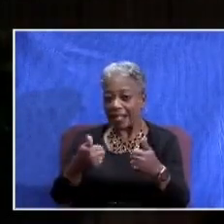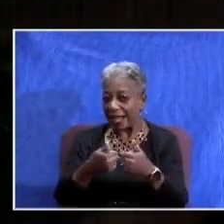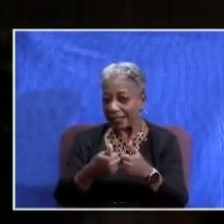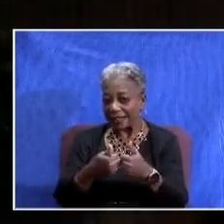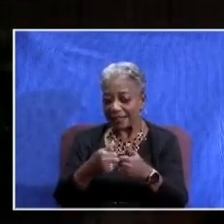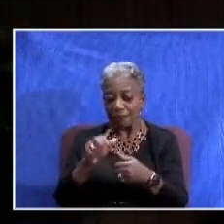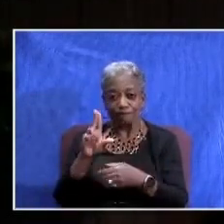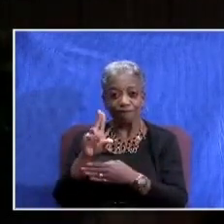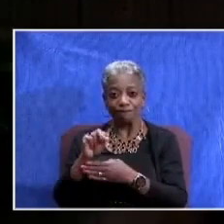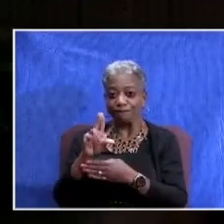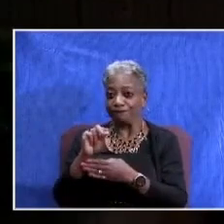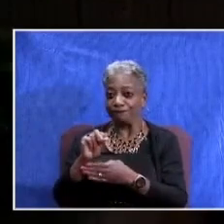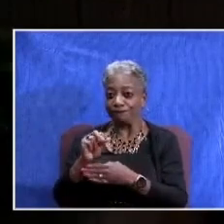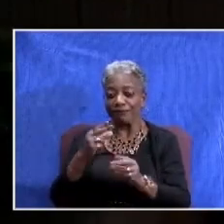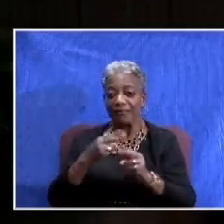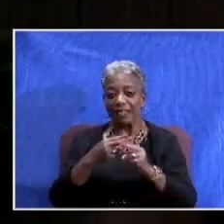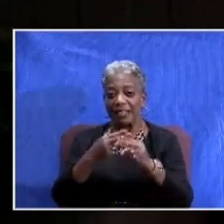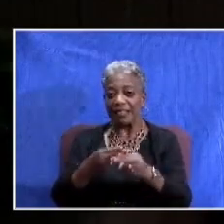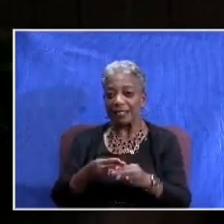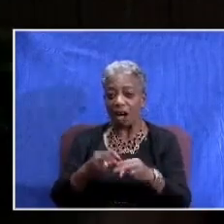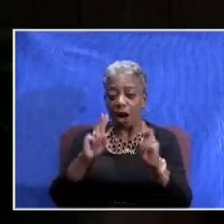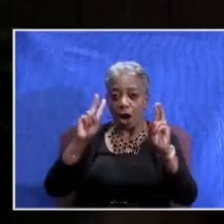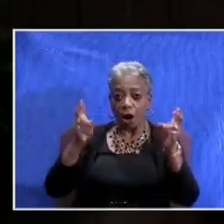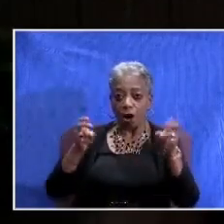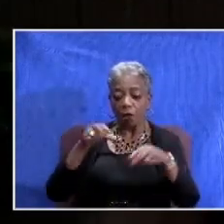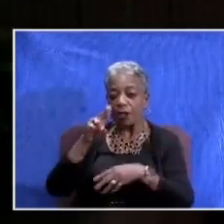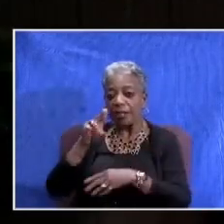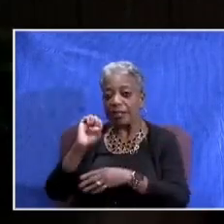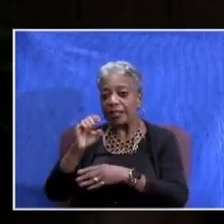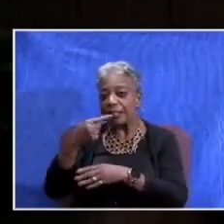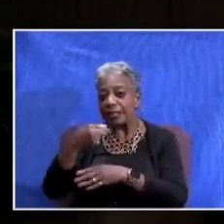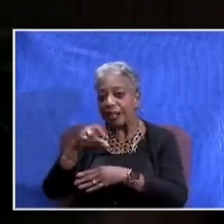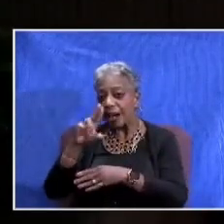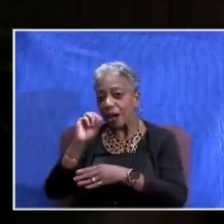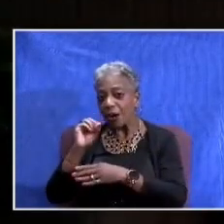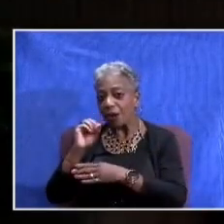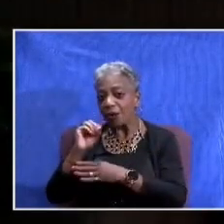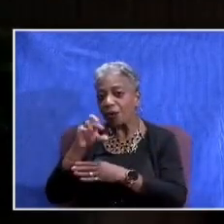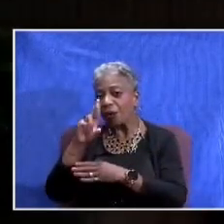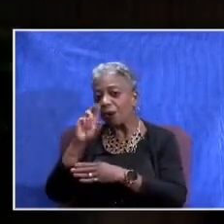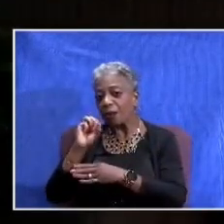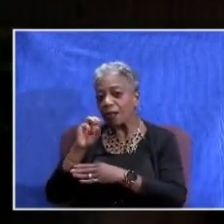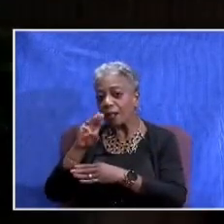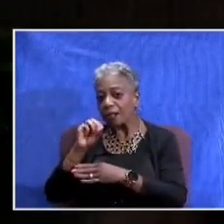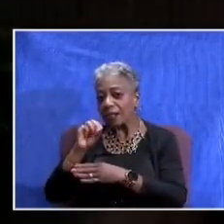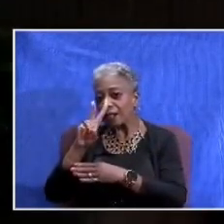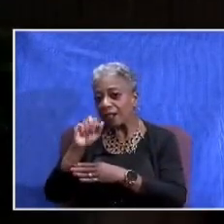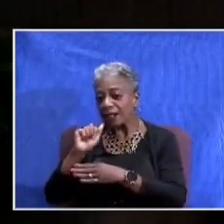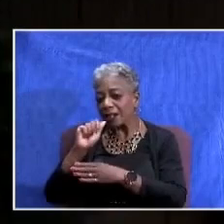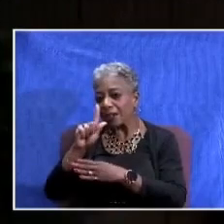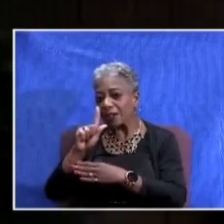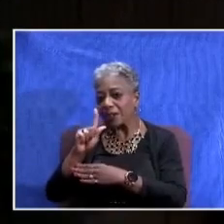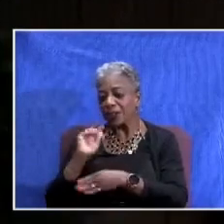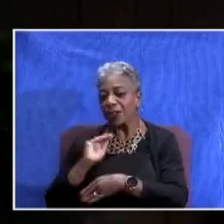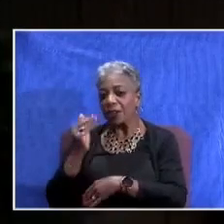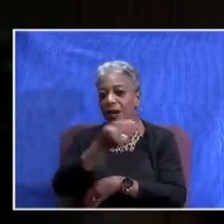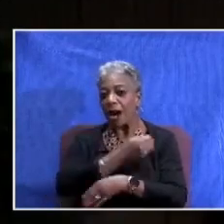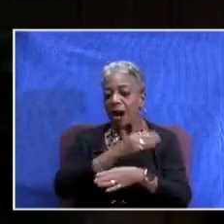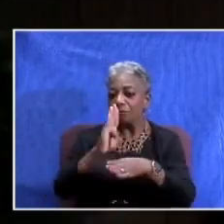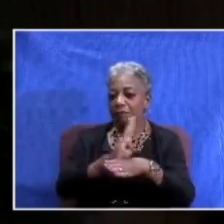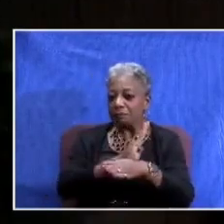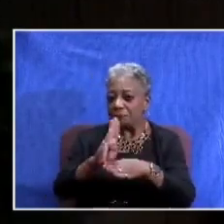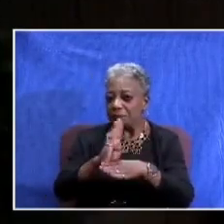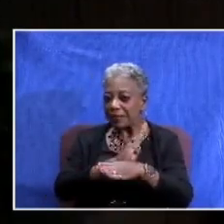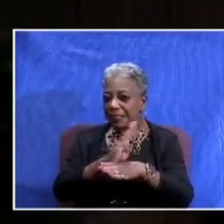Urban renewal, they used to call it Negro removal, in which they destroyed all of our businesses and all of our companies